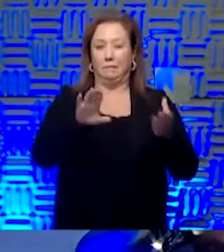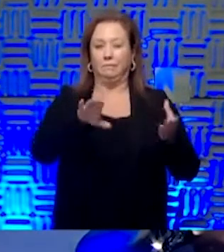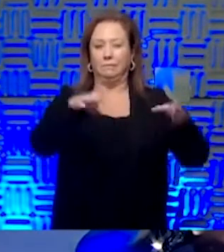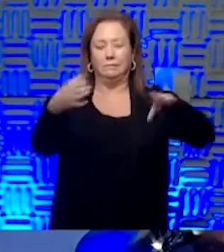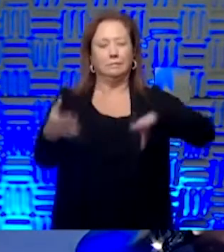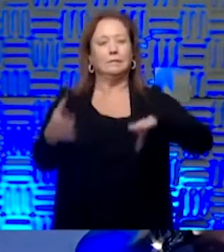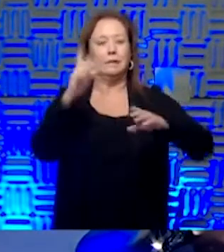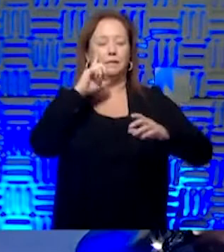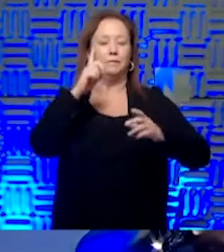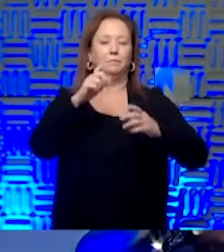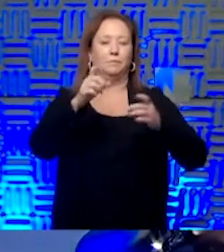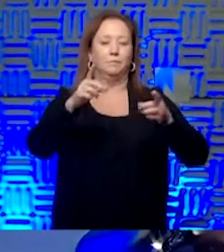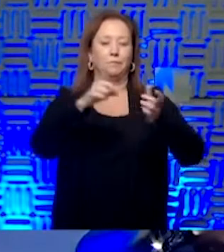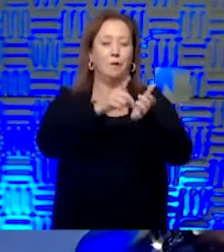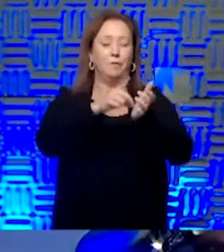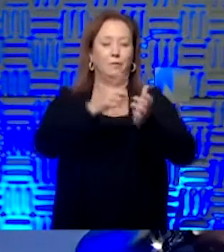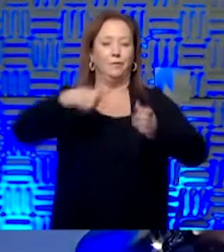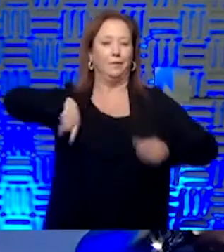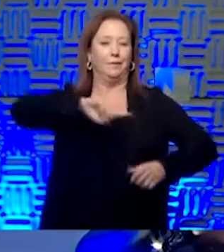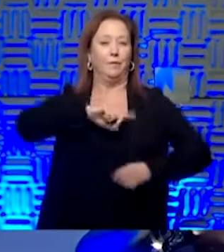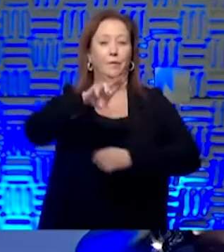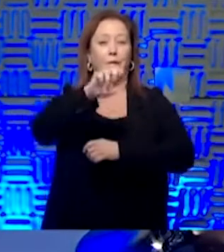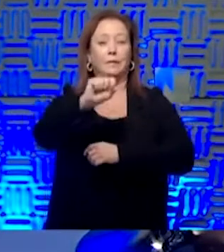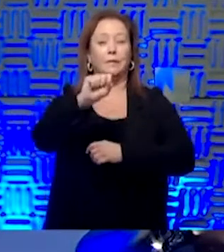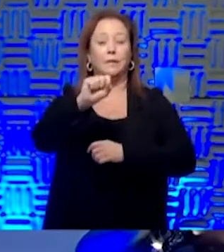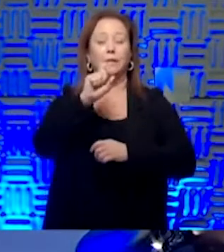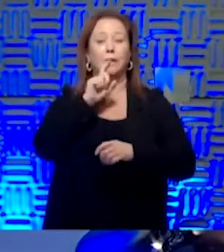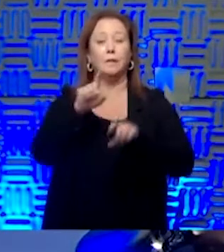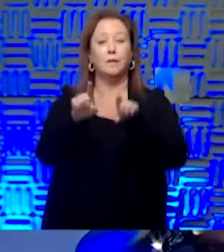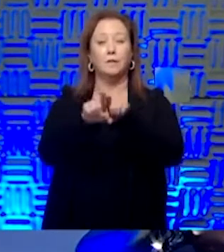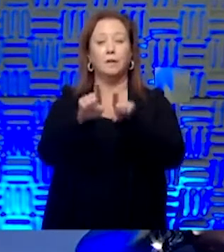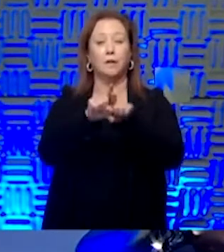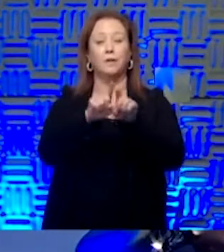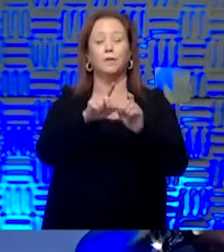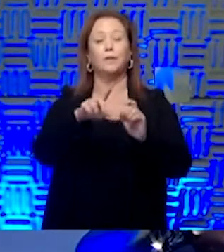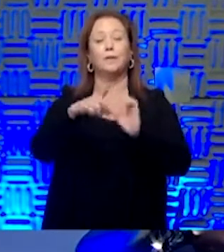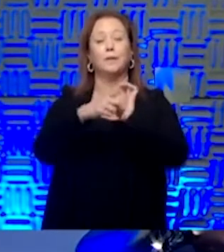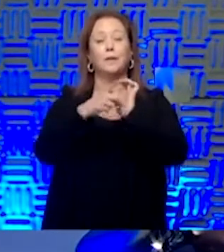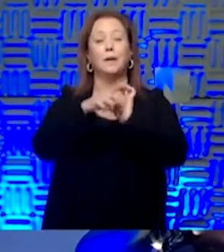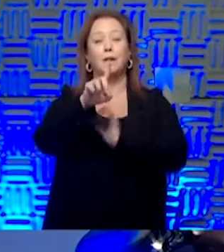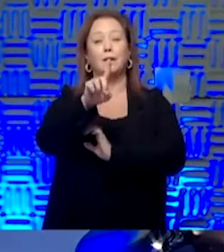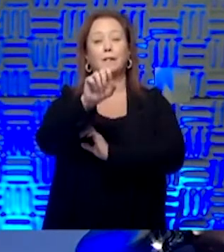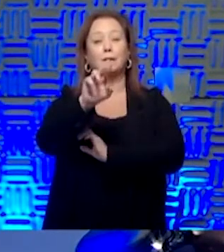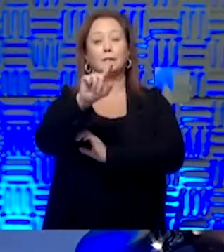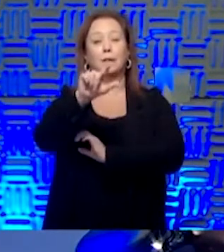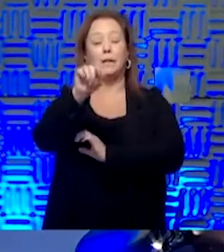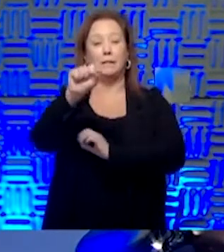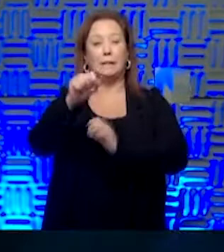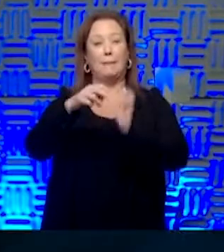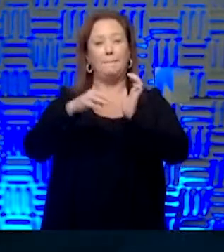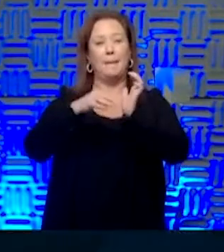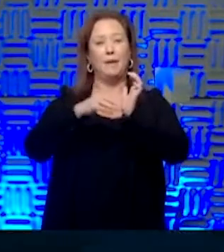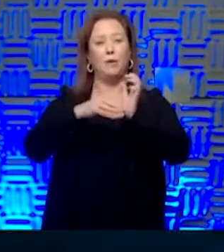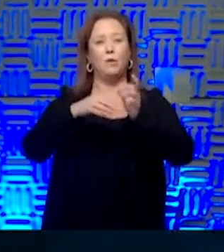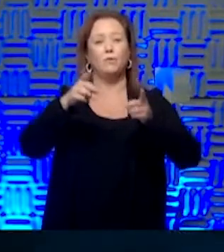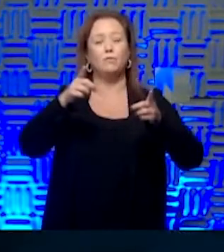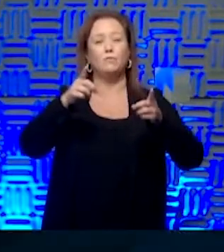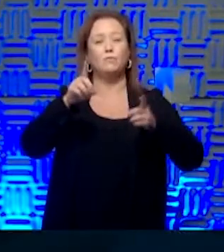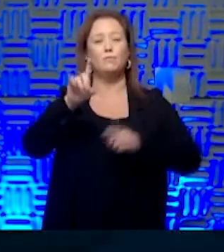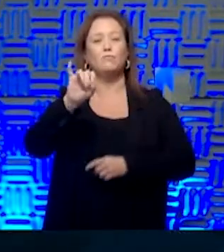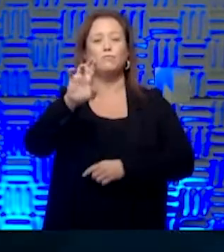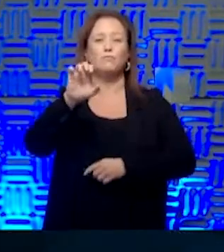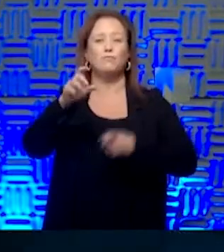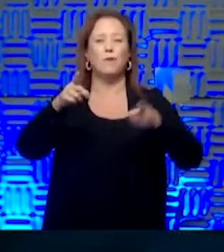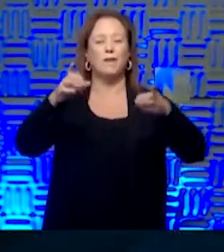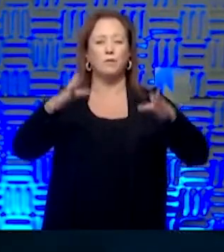we are really lucky to have her here at KU. As well as Dr. Mitchell Douglas, who is the Medical Director at our Marillac